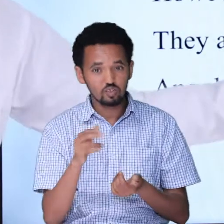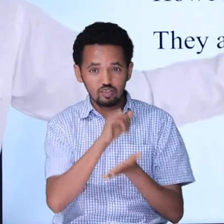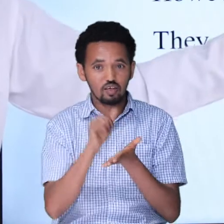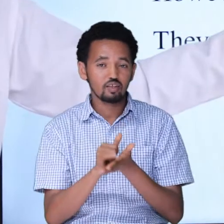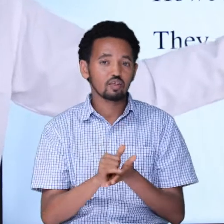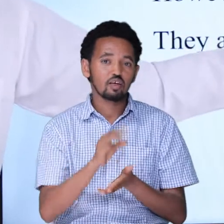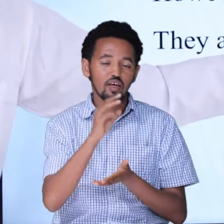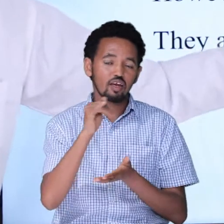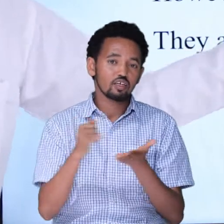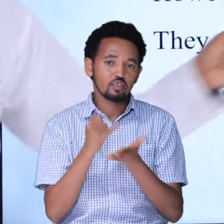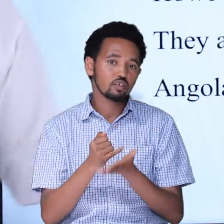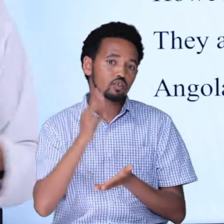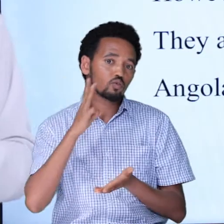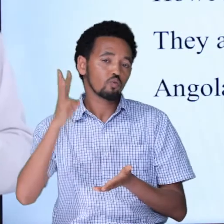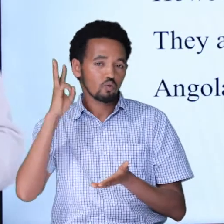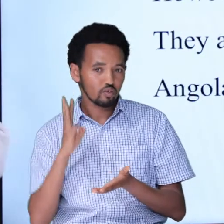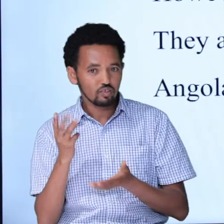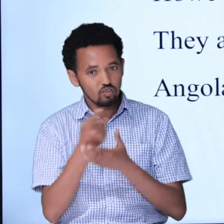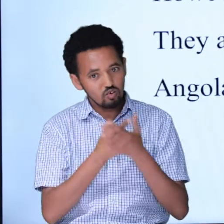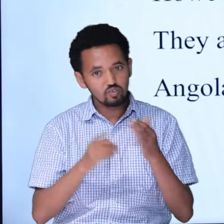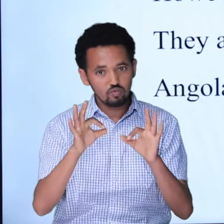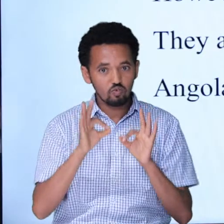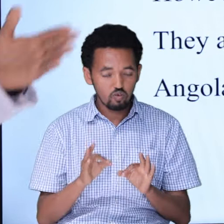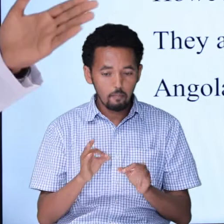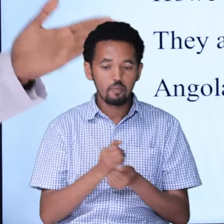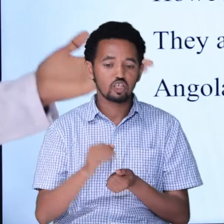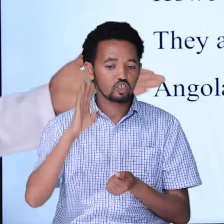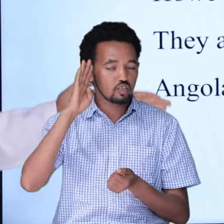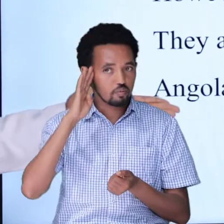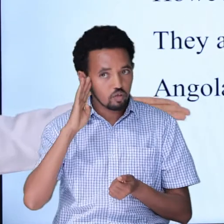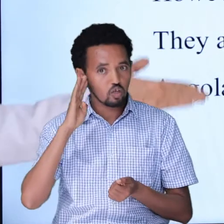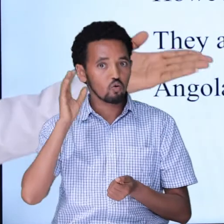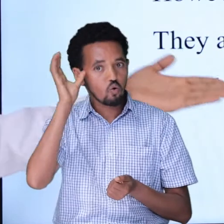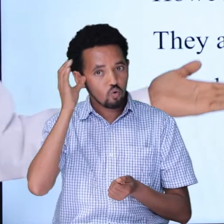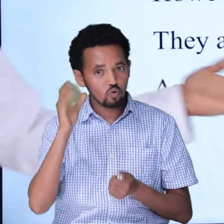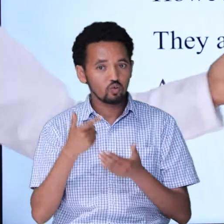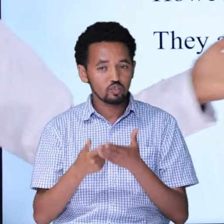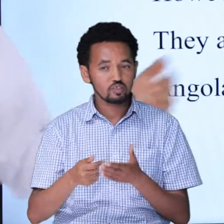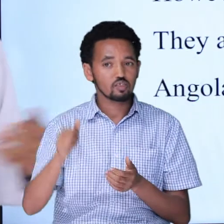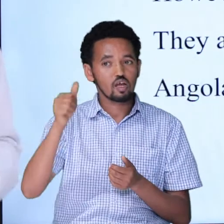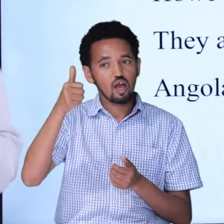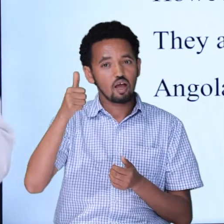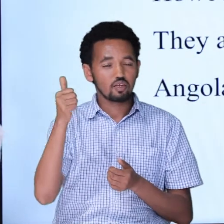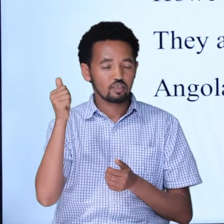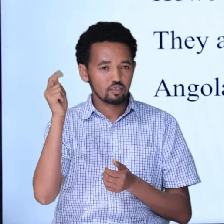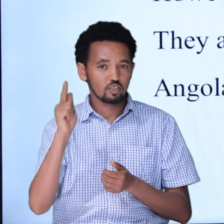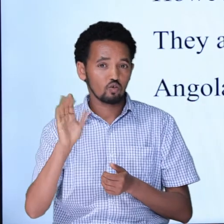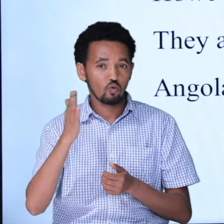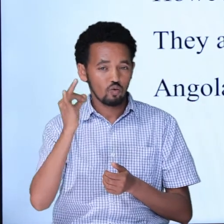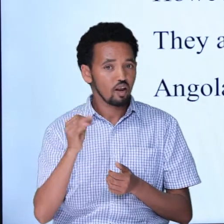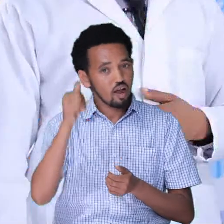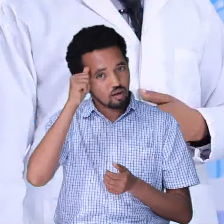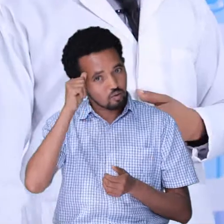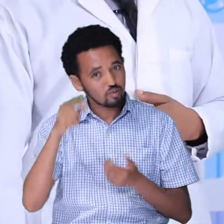was only in the former Belgian Congo and Angola that the colonial regime made